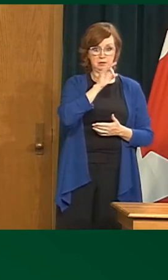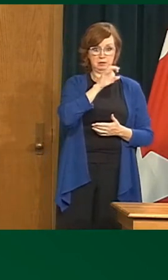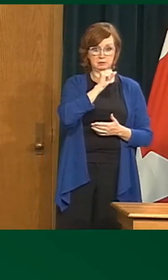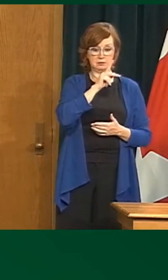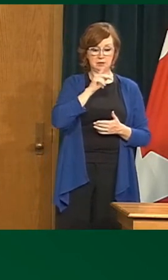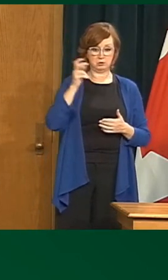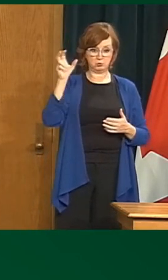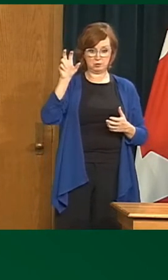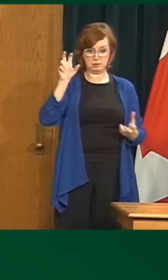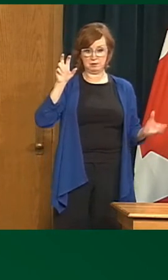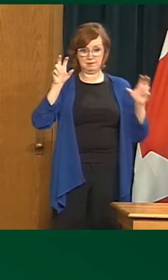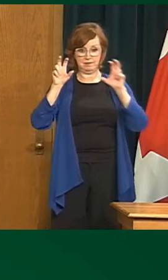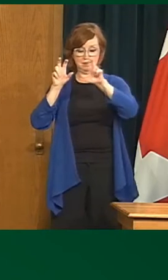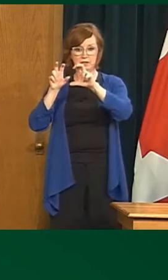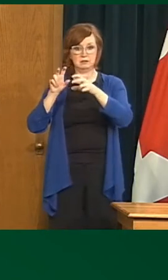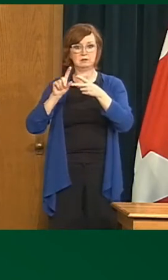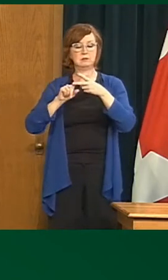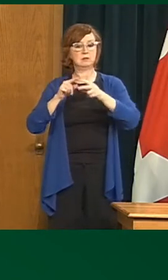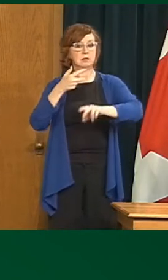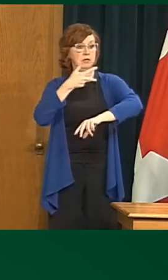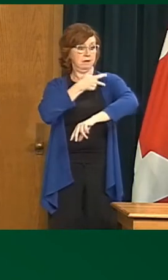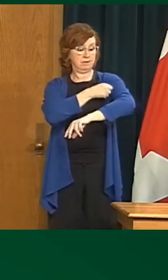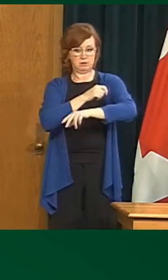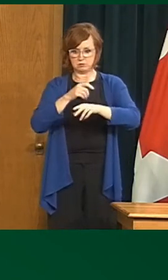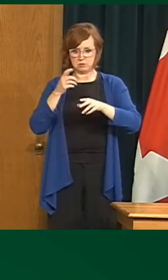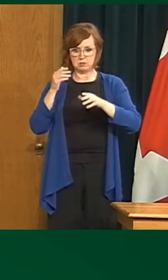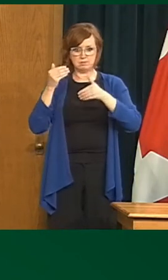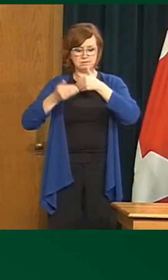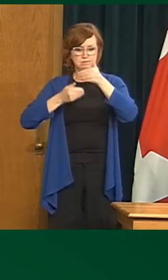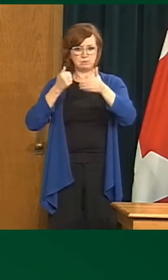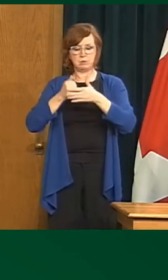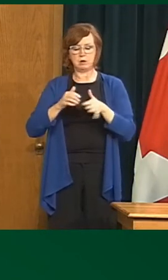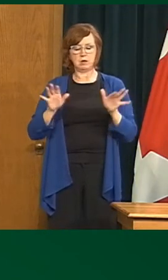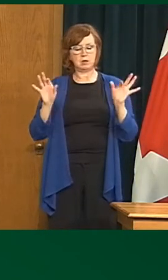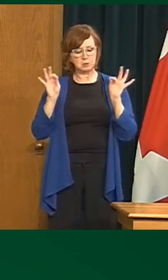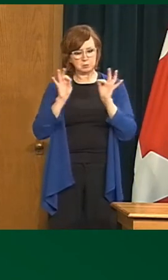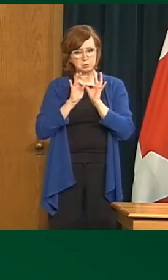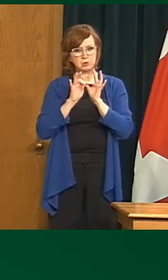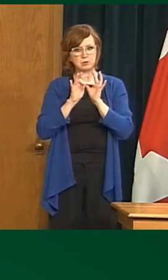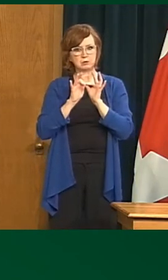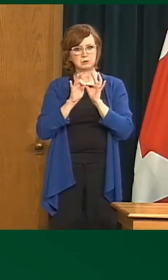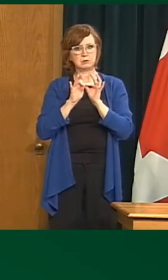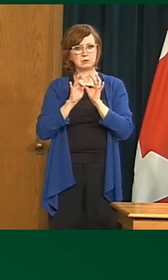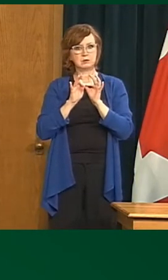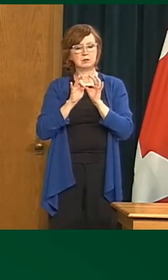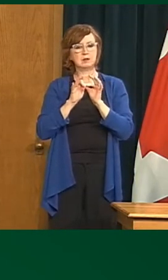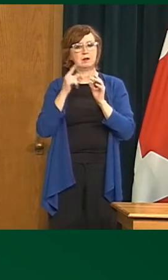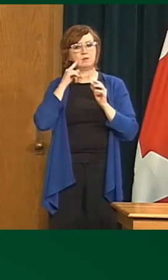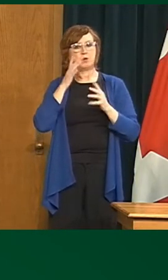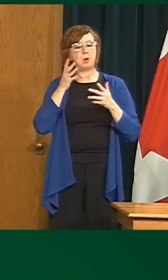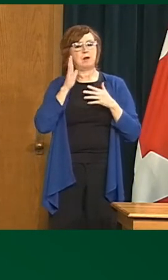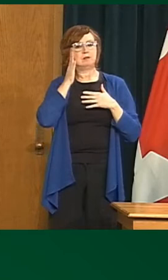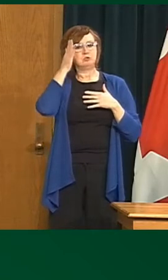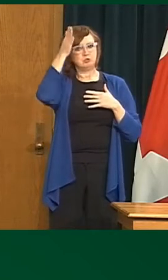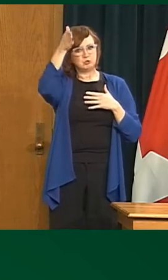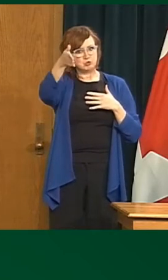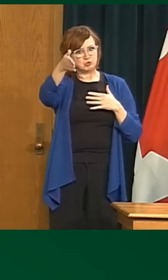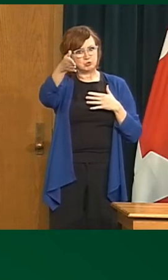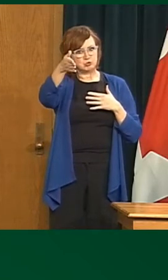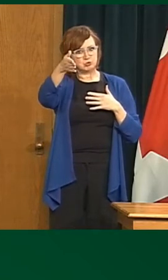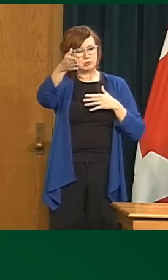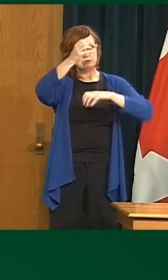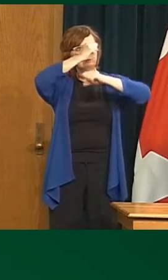once they are approved by Health Canada, I think will prove to be a very, very important investment in our longer-term approach